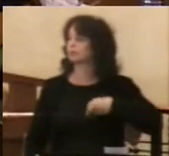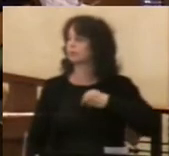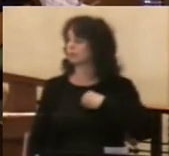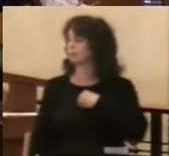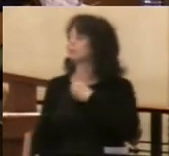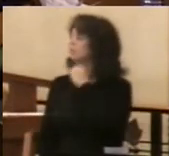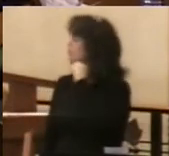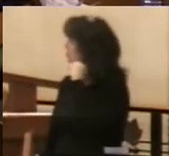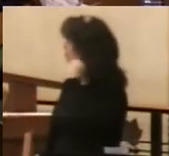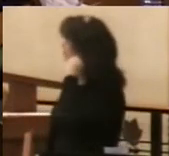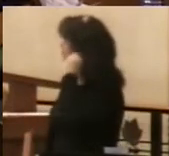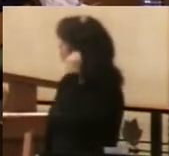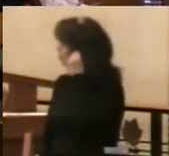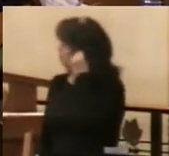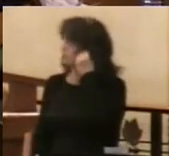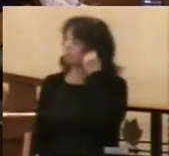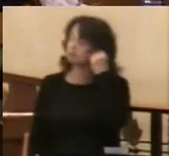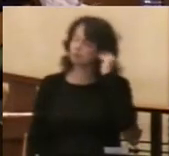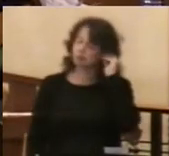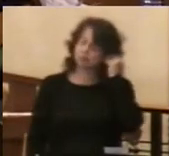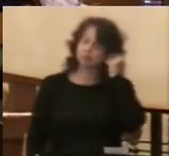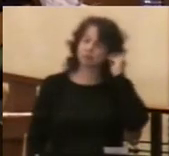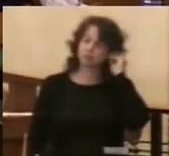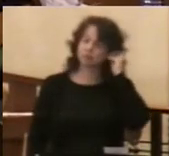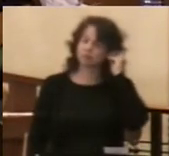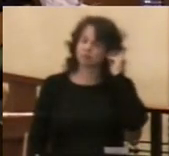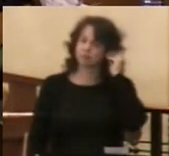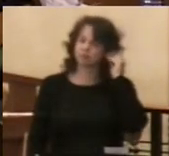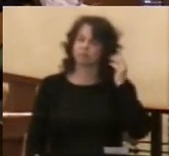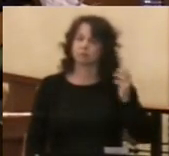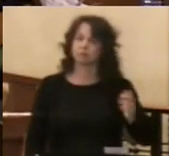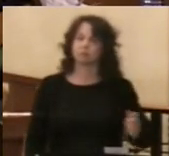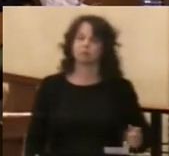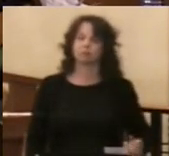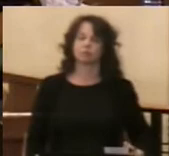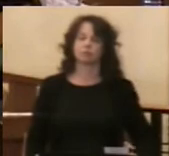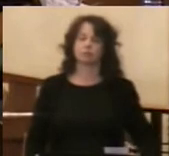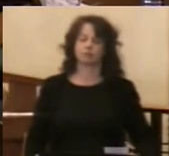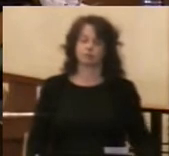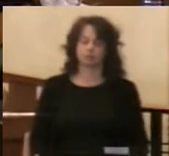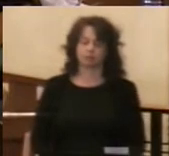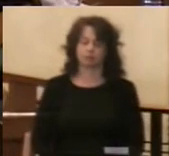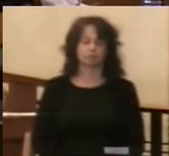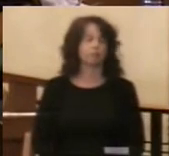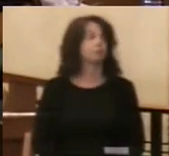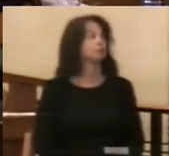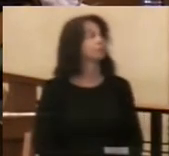Thank you.